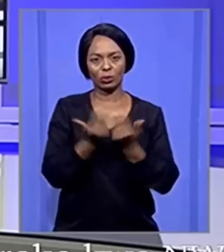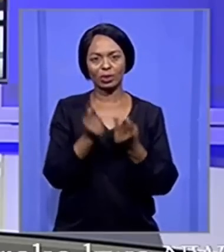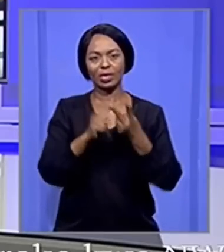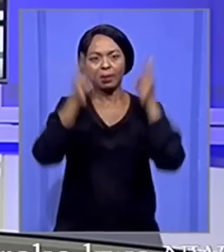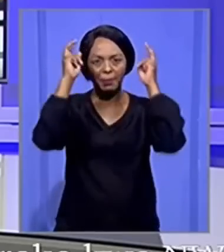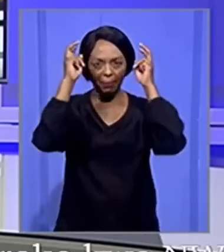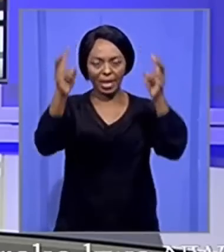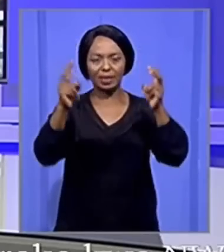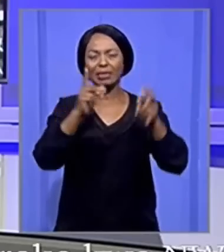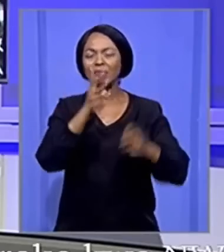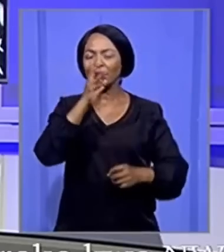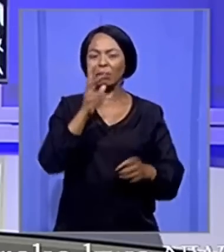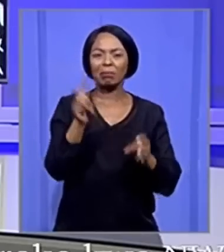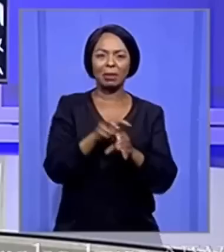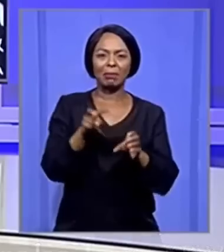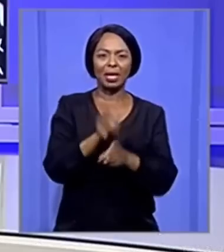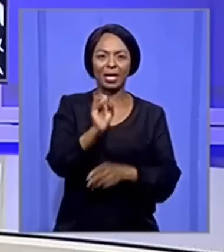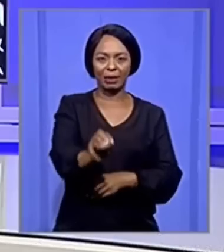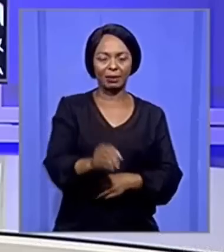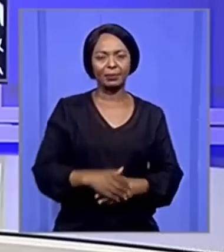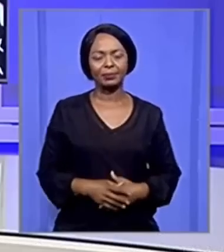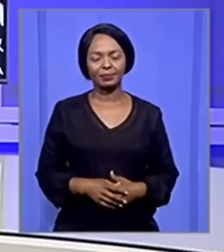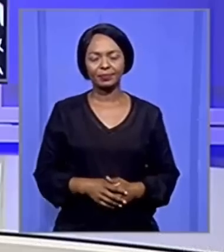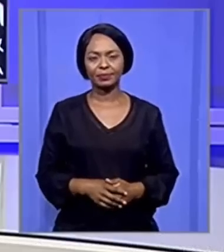tladiwang phetelela.